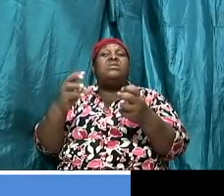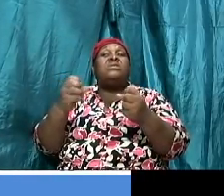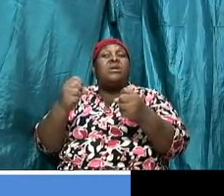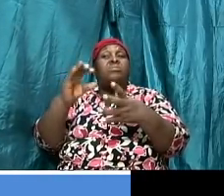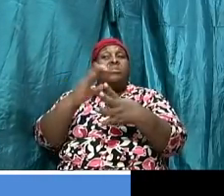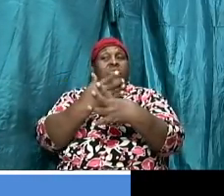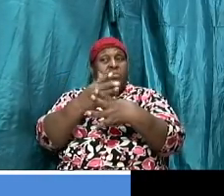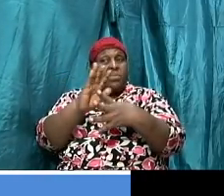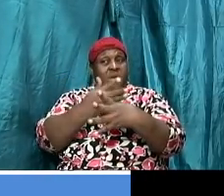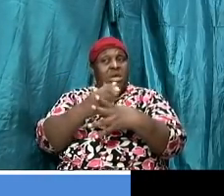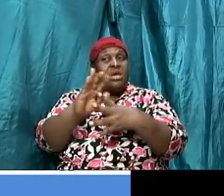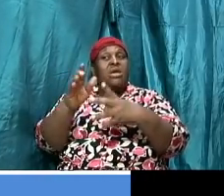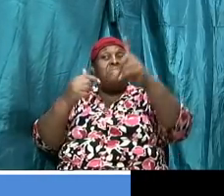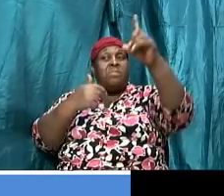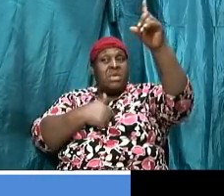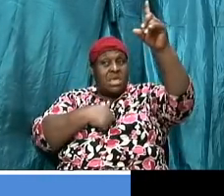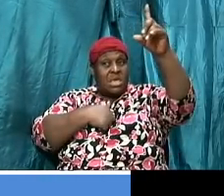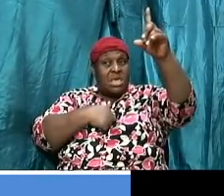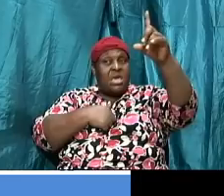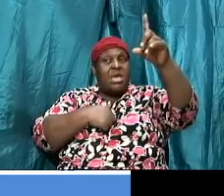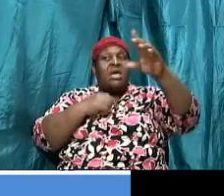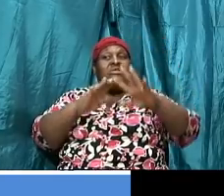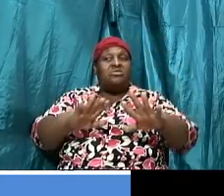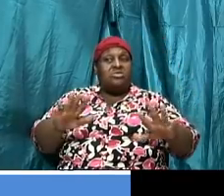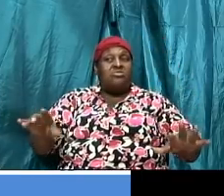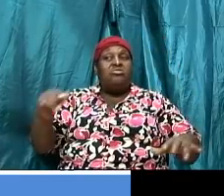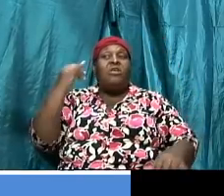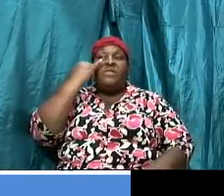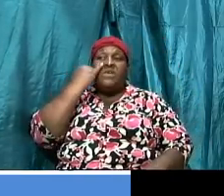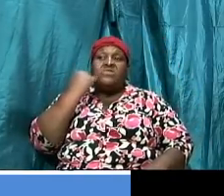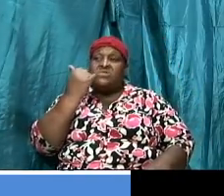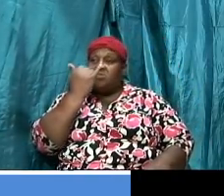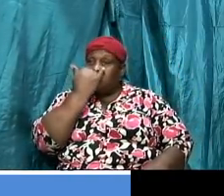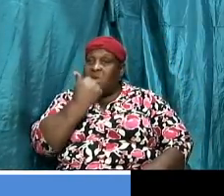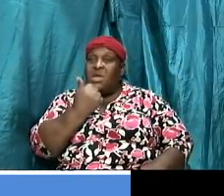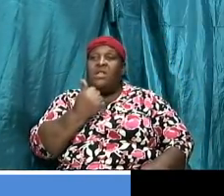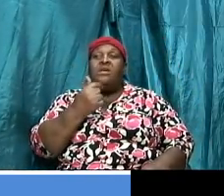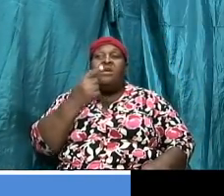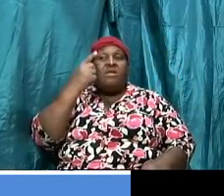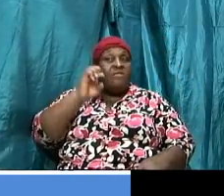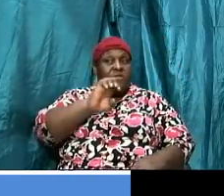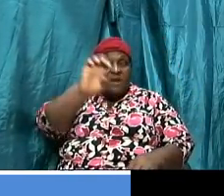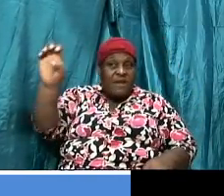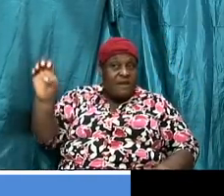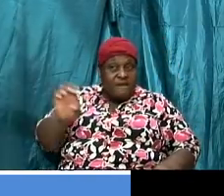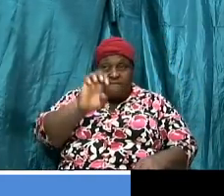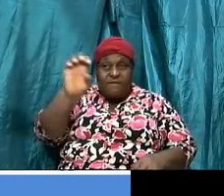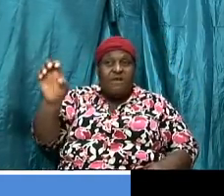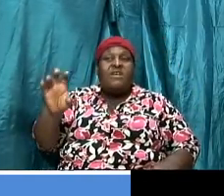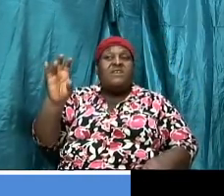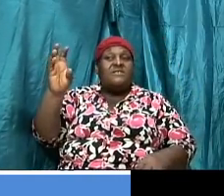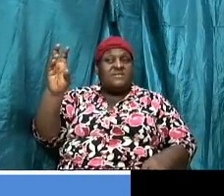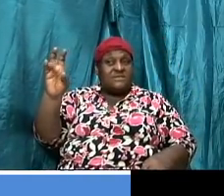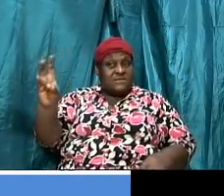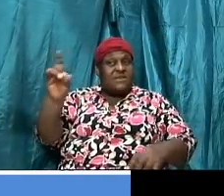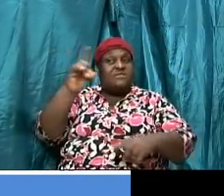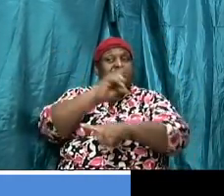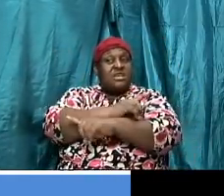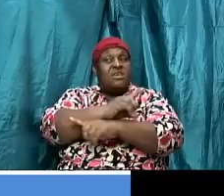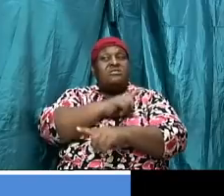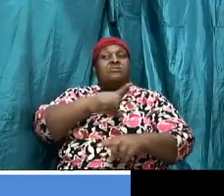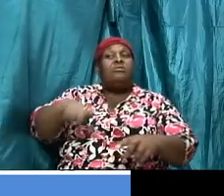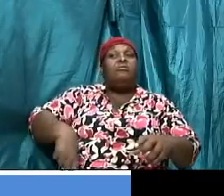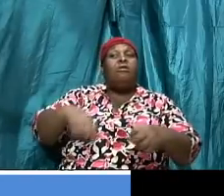sign between me and the children of Israel forever. For in 6 days the Lord made the heaven and the